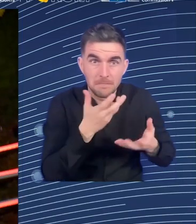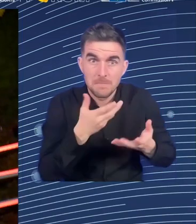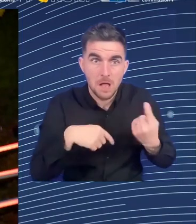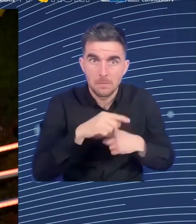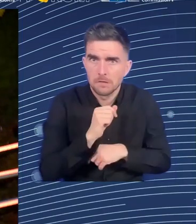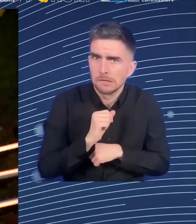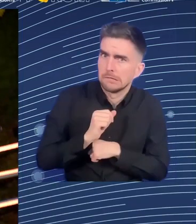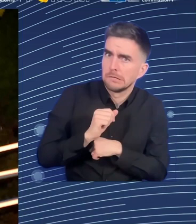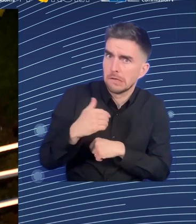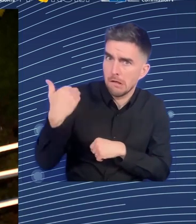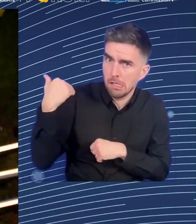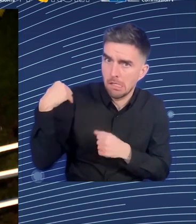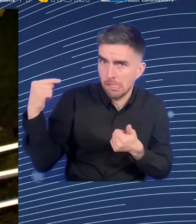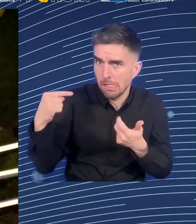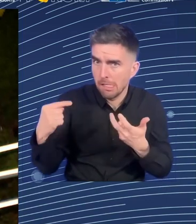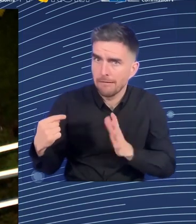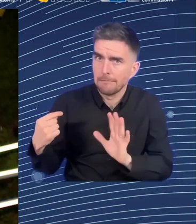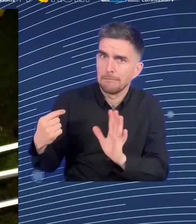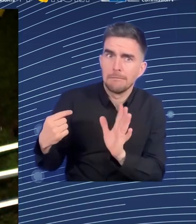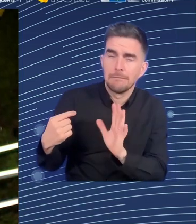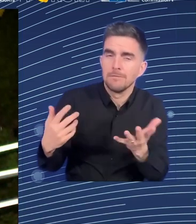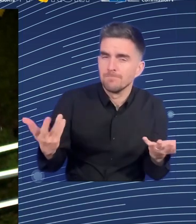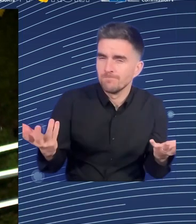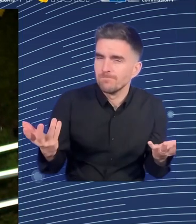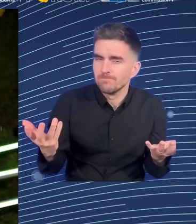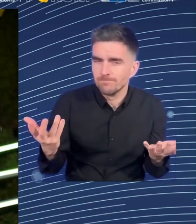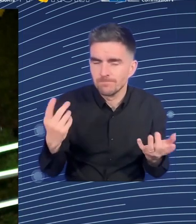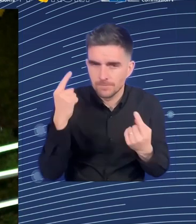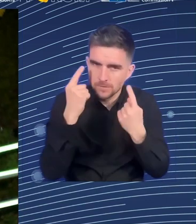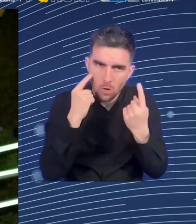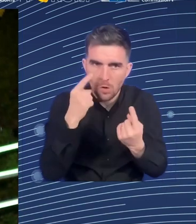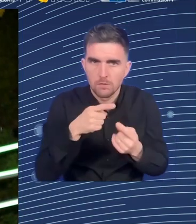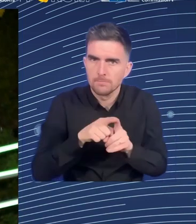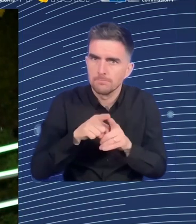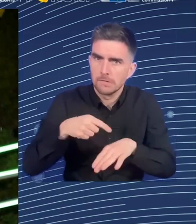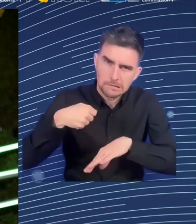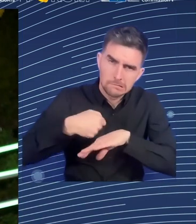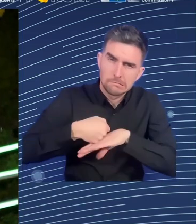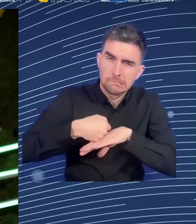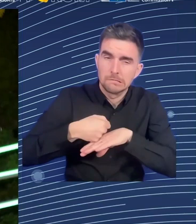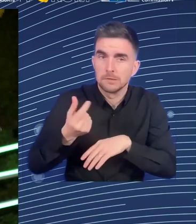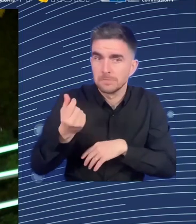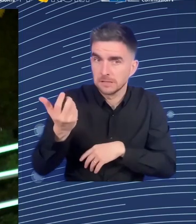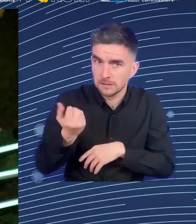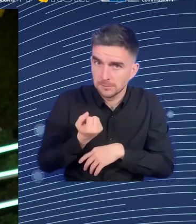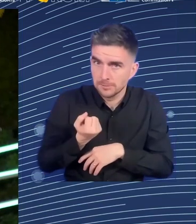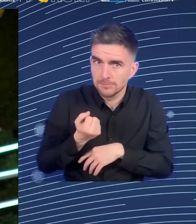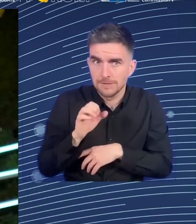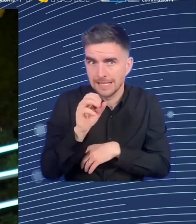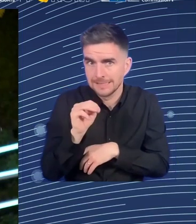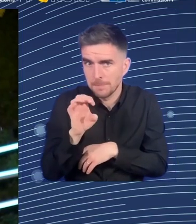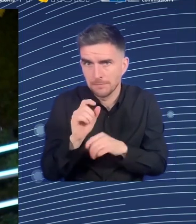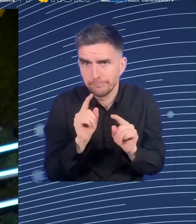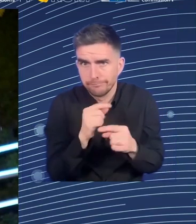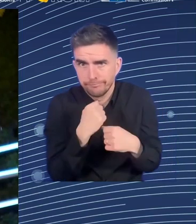not compete. And finally, there could be issues related to working conditions, like the